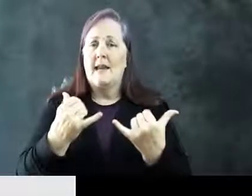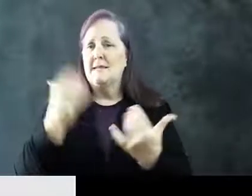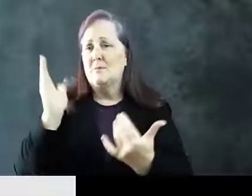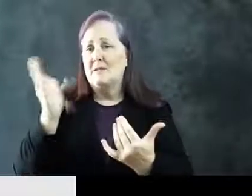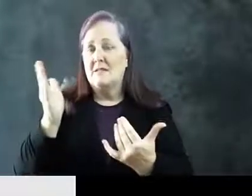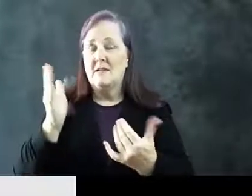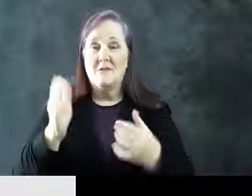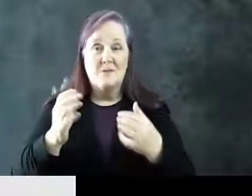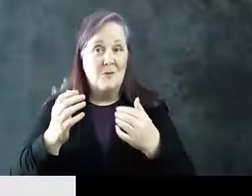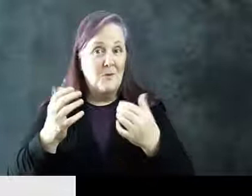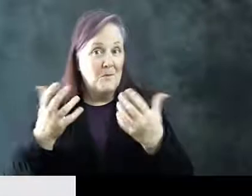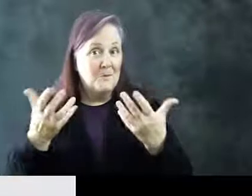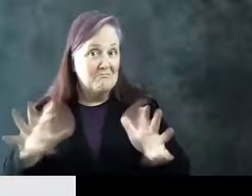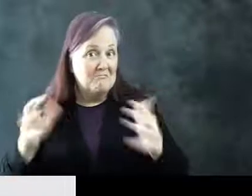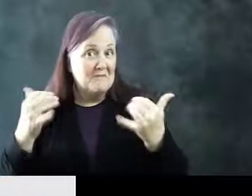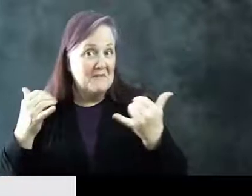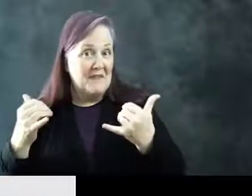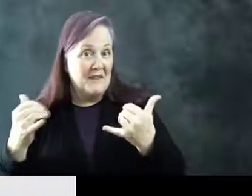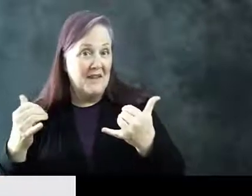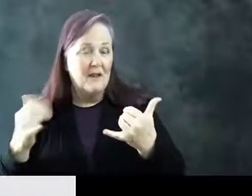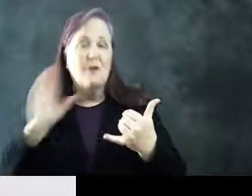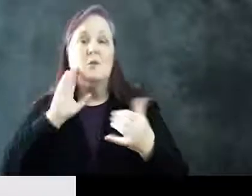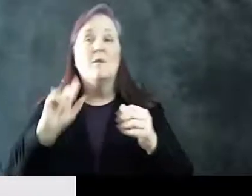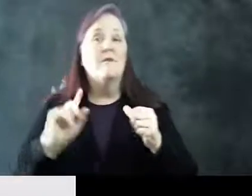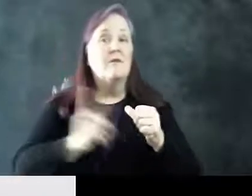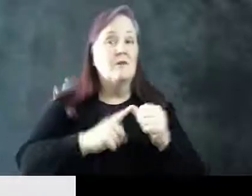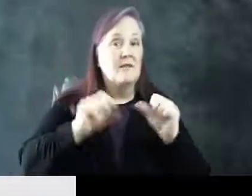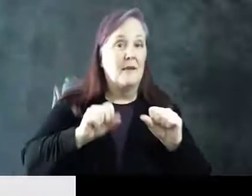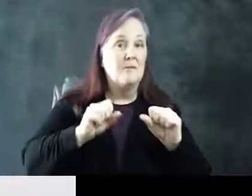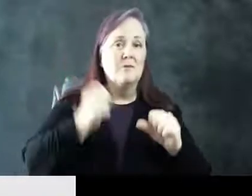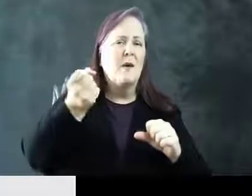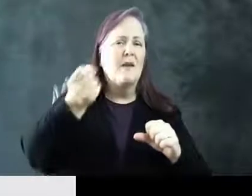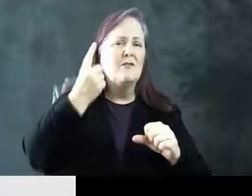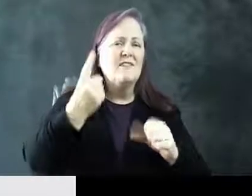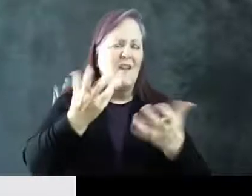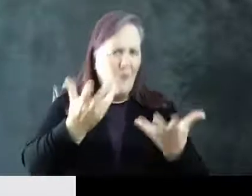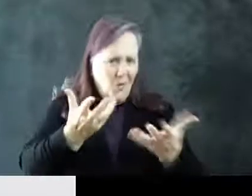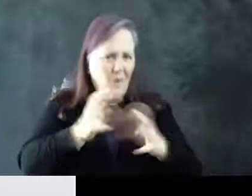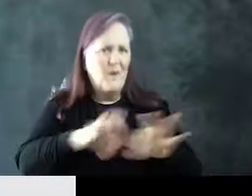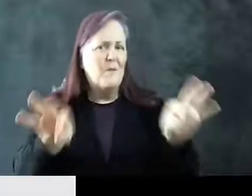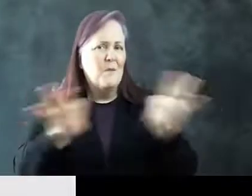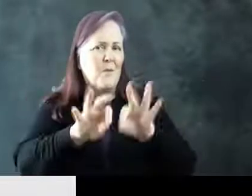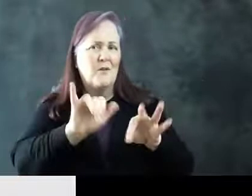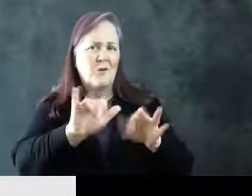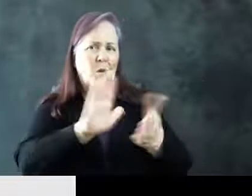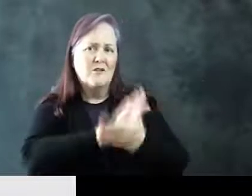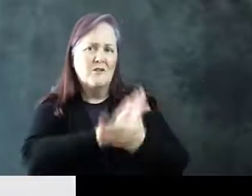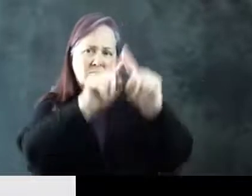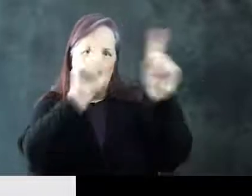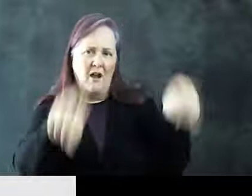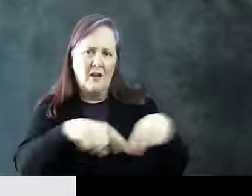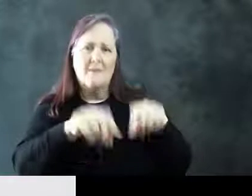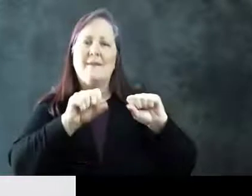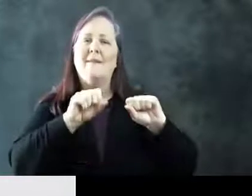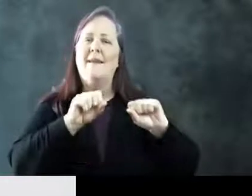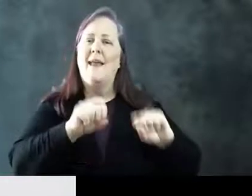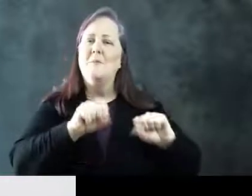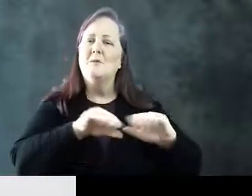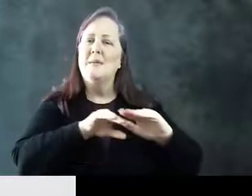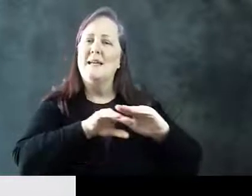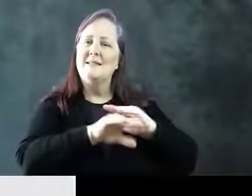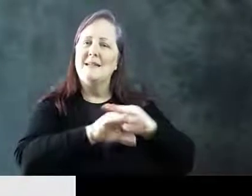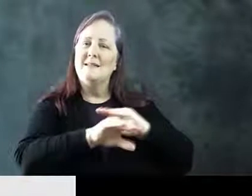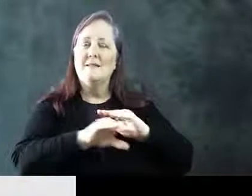by the end of today, you'll first be able to understand the importance of document accessibility and what we mean when we're saying